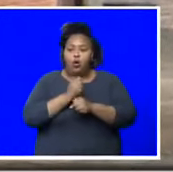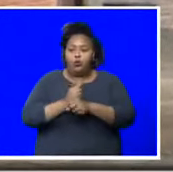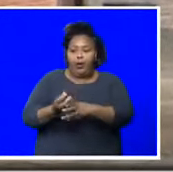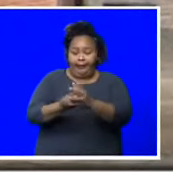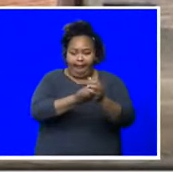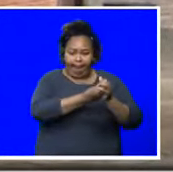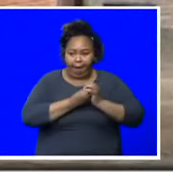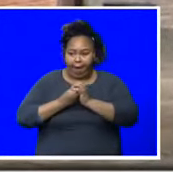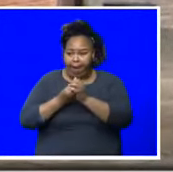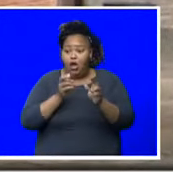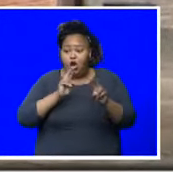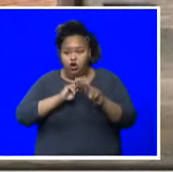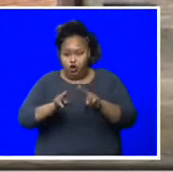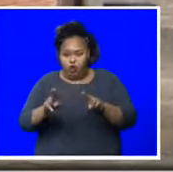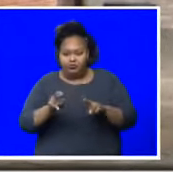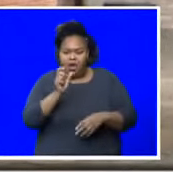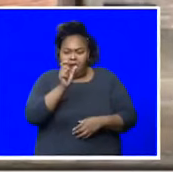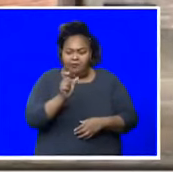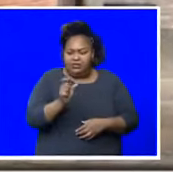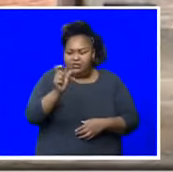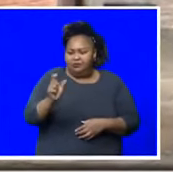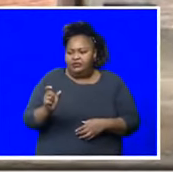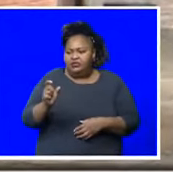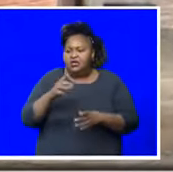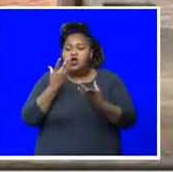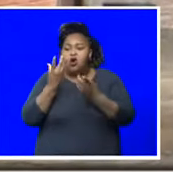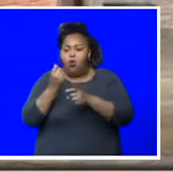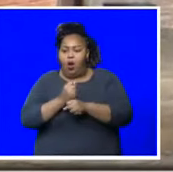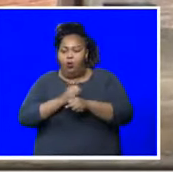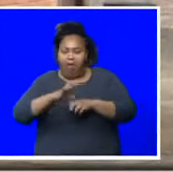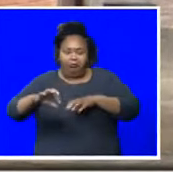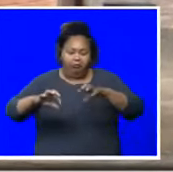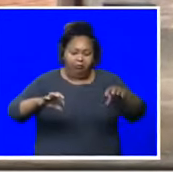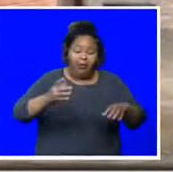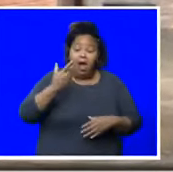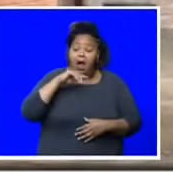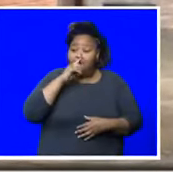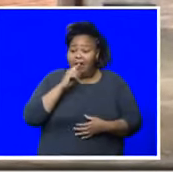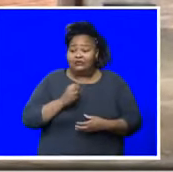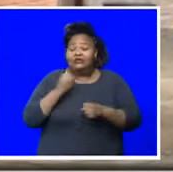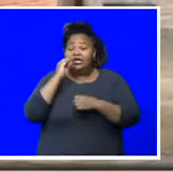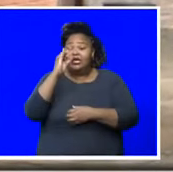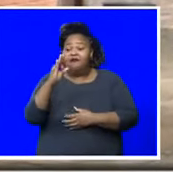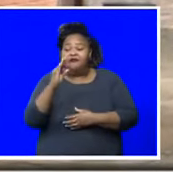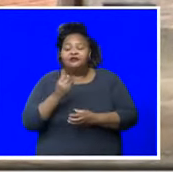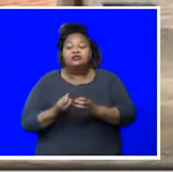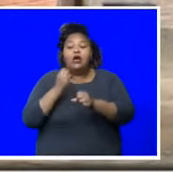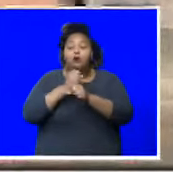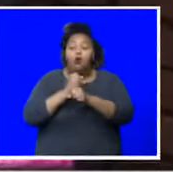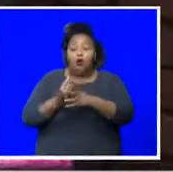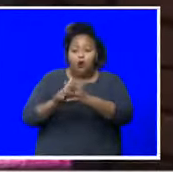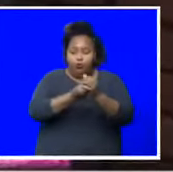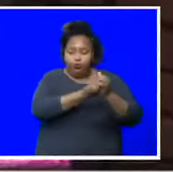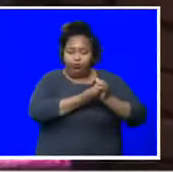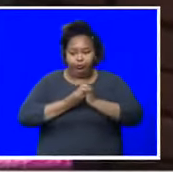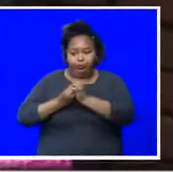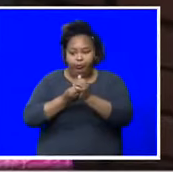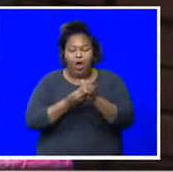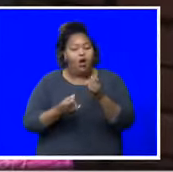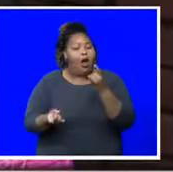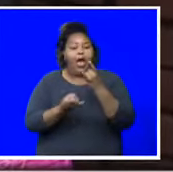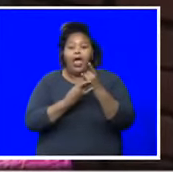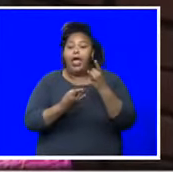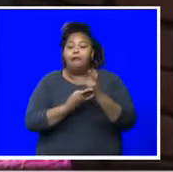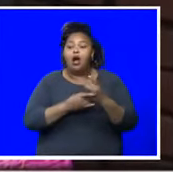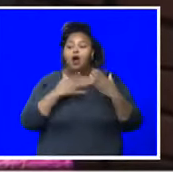masa collaborator we can move a better mileage in terms of imisebenzi lehambelana entrepreneurship. Itinzabeni kubika